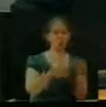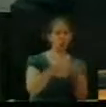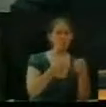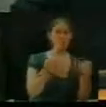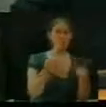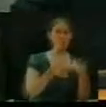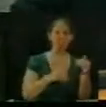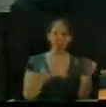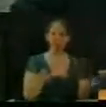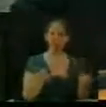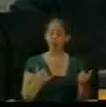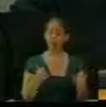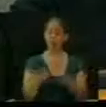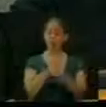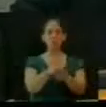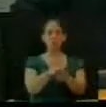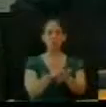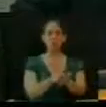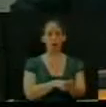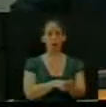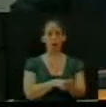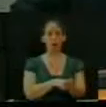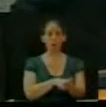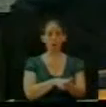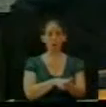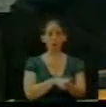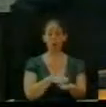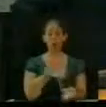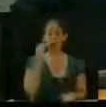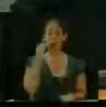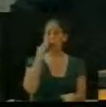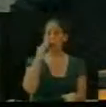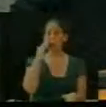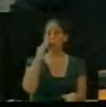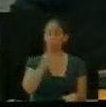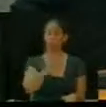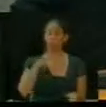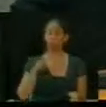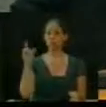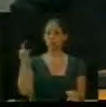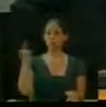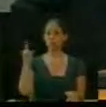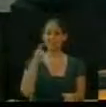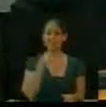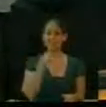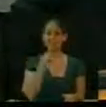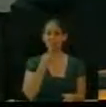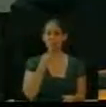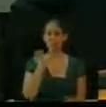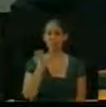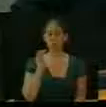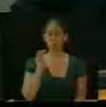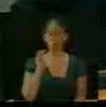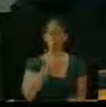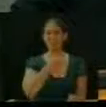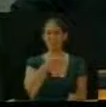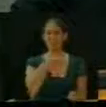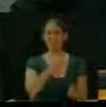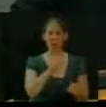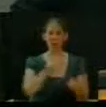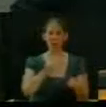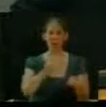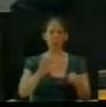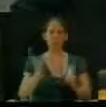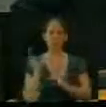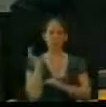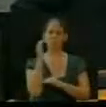So let's just slow down. Like Commissioner Trammell says, you're not going to legislate people to have good ethics. Either you've got